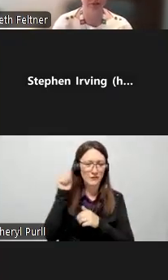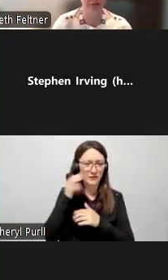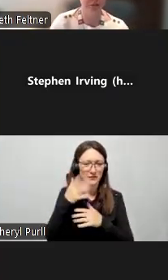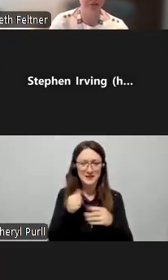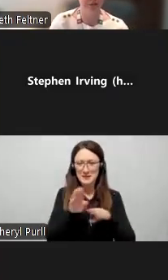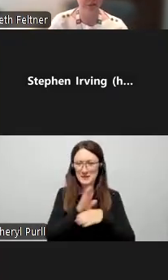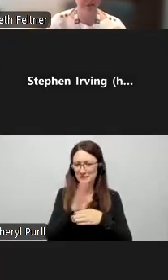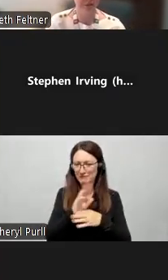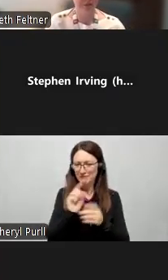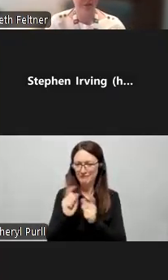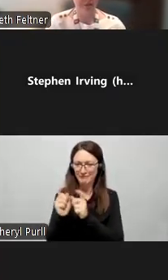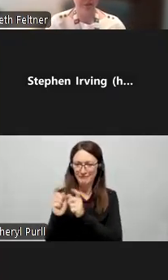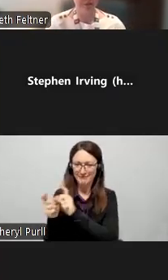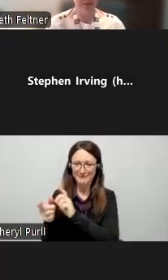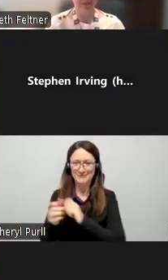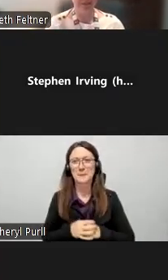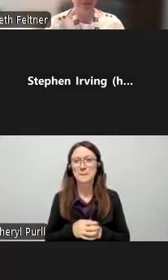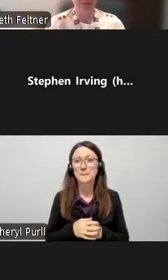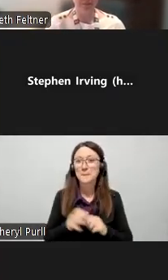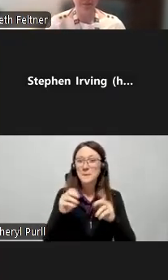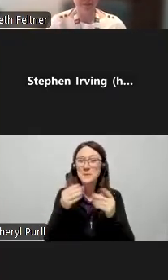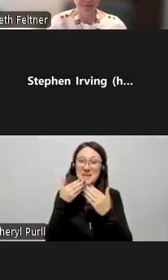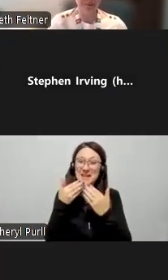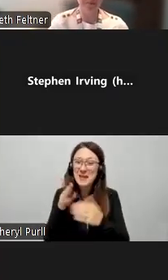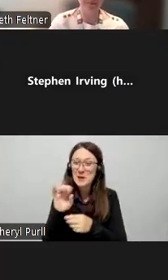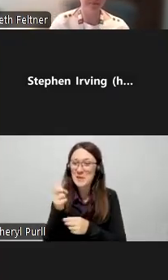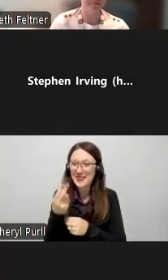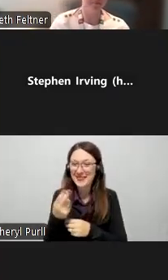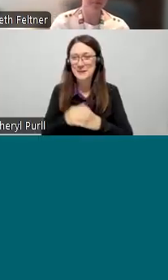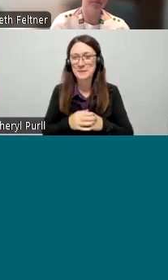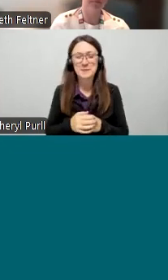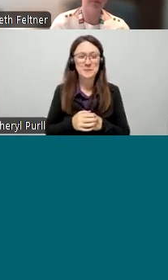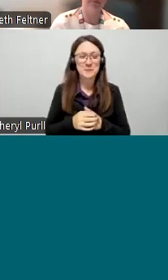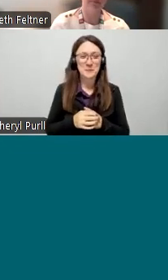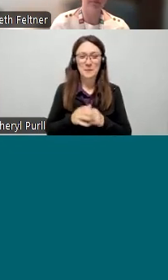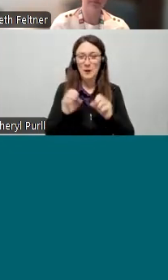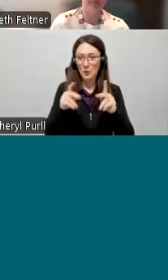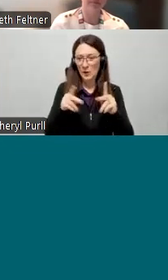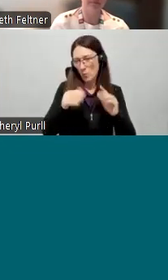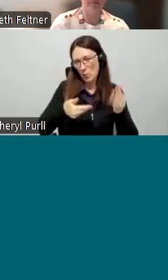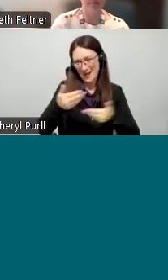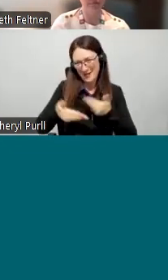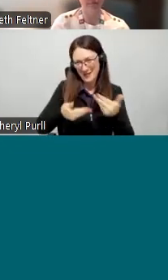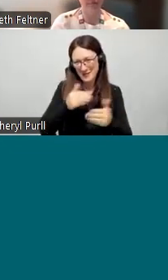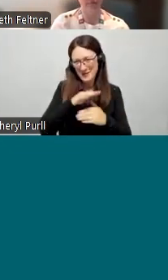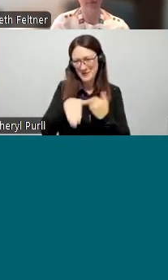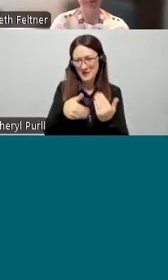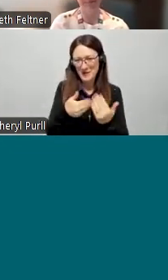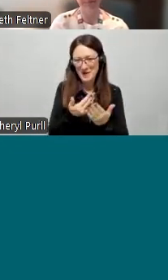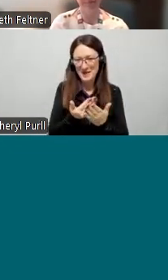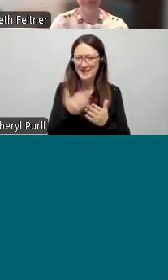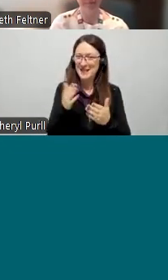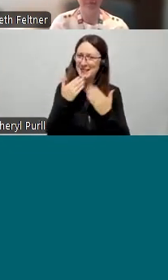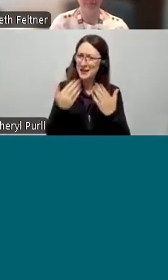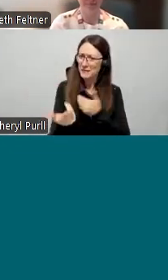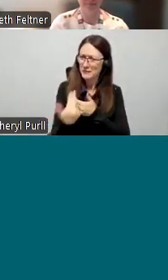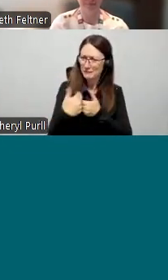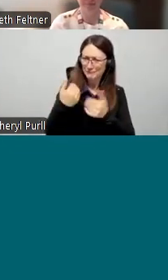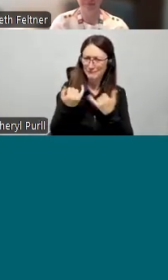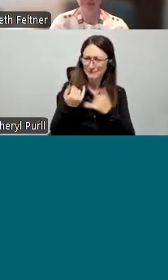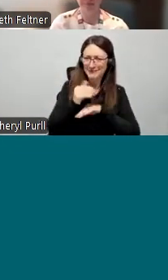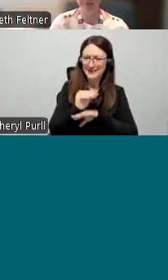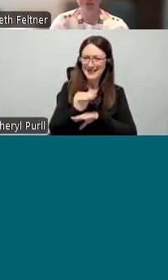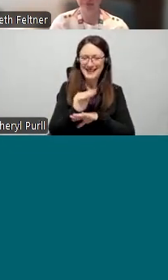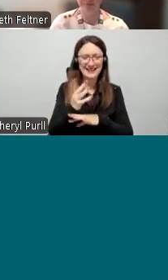Transformation. Thank you, Beth. Welcome, everyone, and thank you for joining us today for